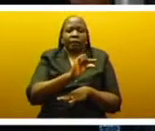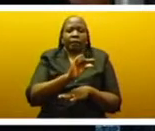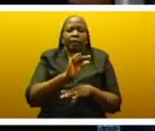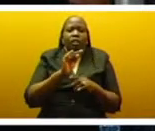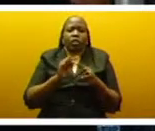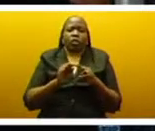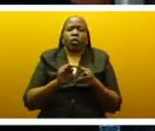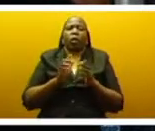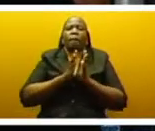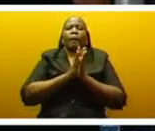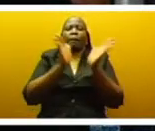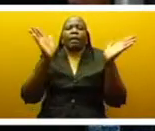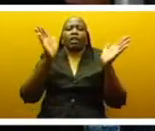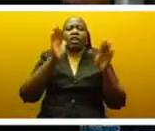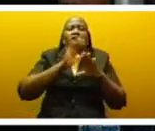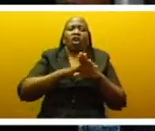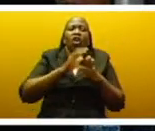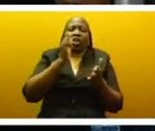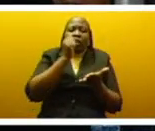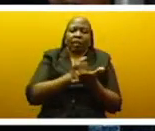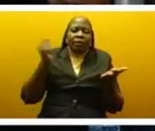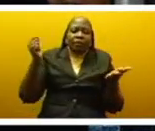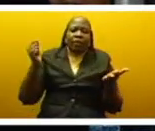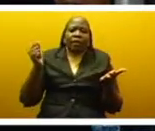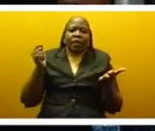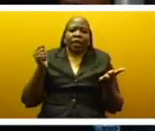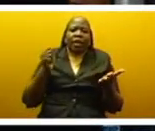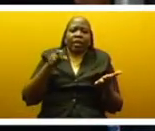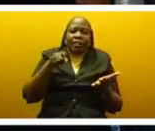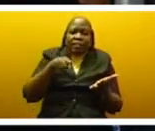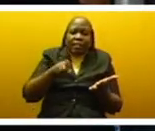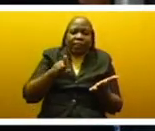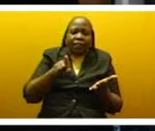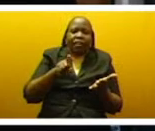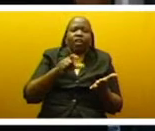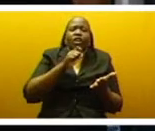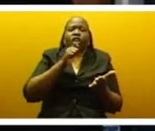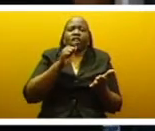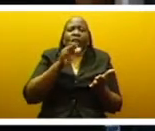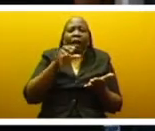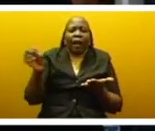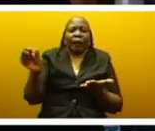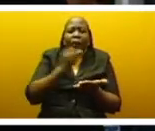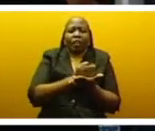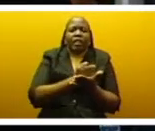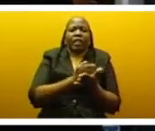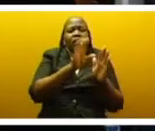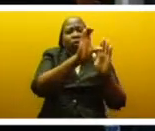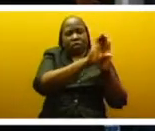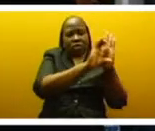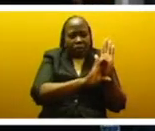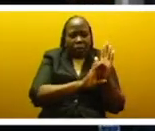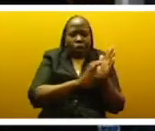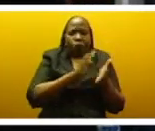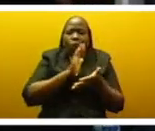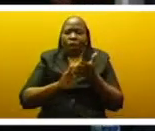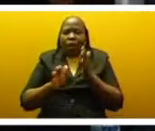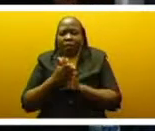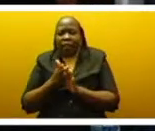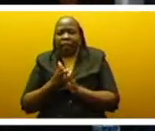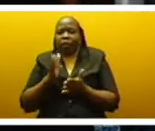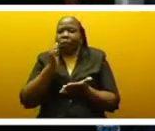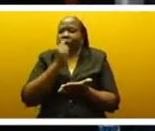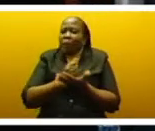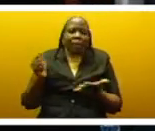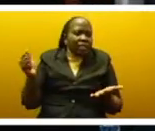publish in the Gazette his unconstitutional appointment. Now, whether you publish misconduct